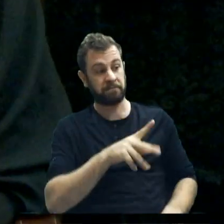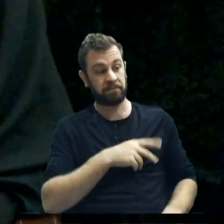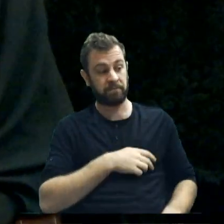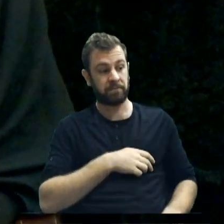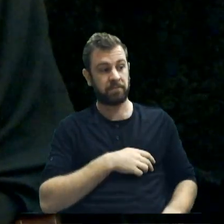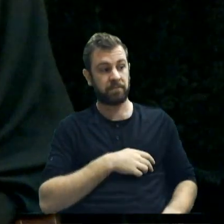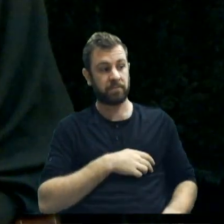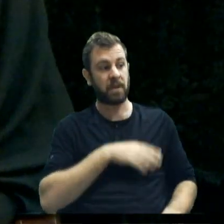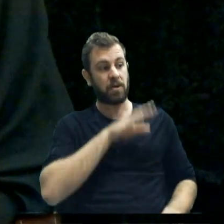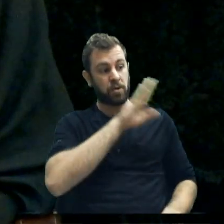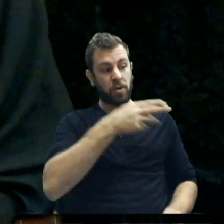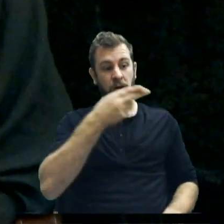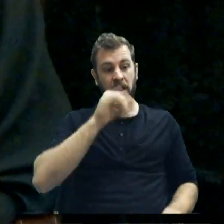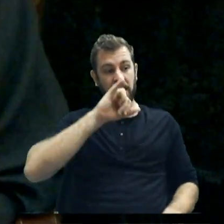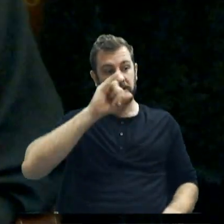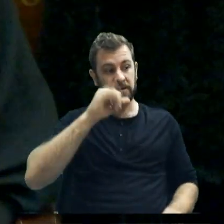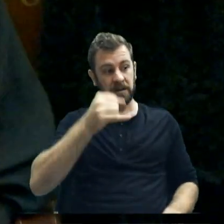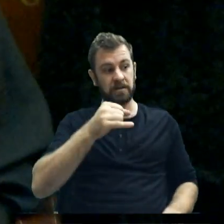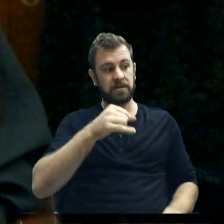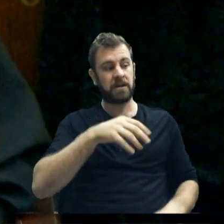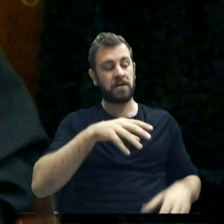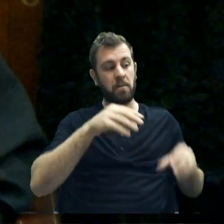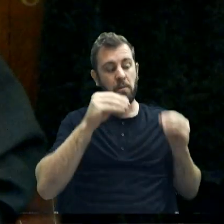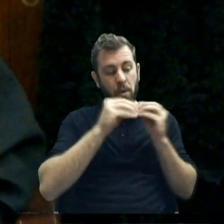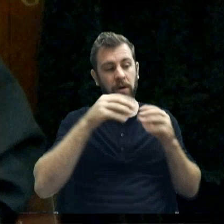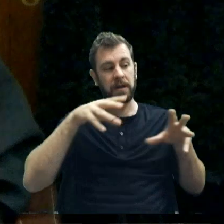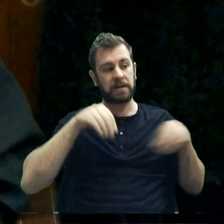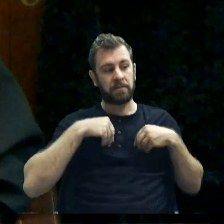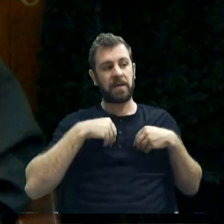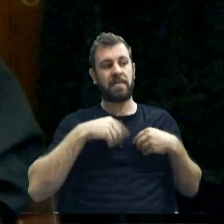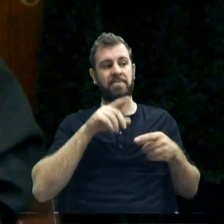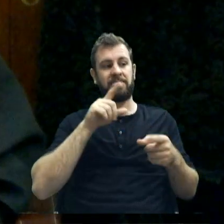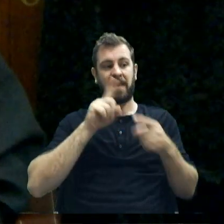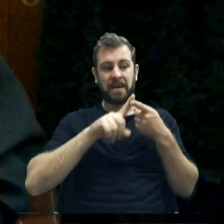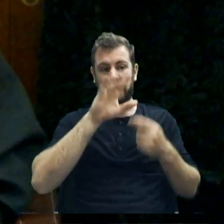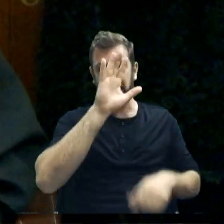your hajj was more accepted than his was.